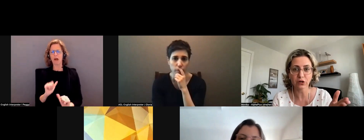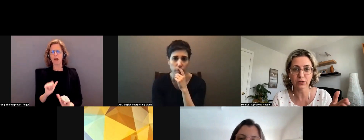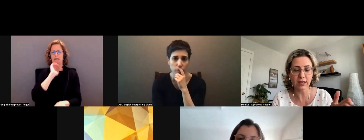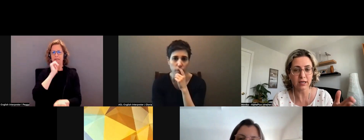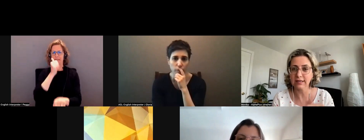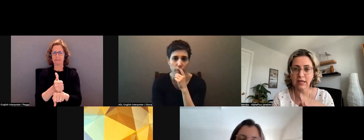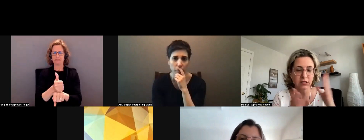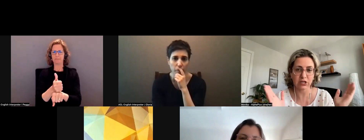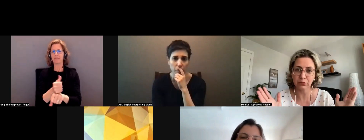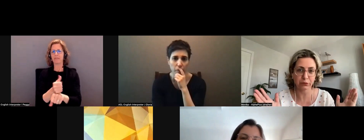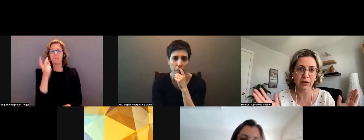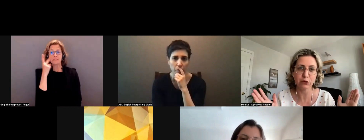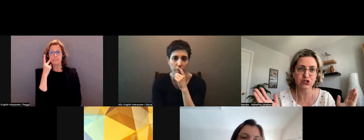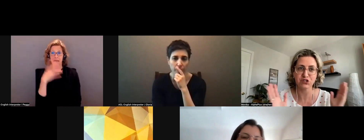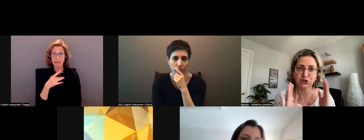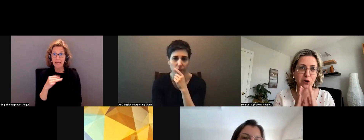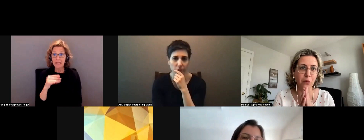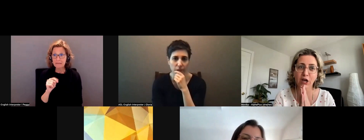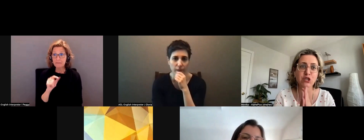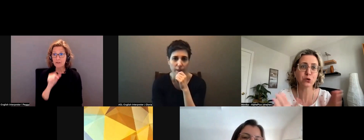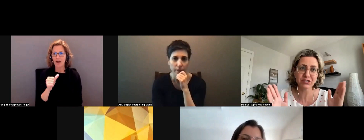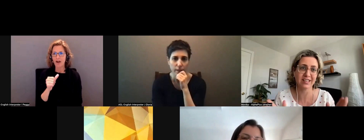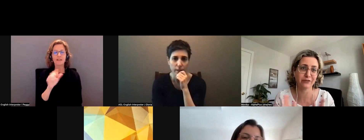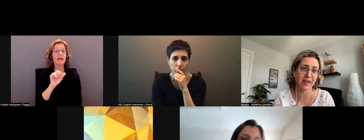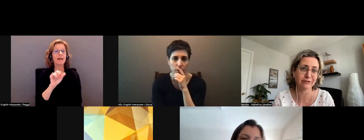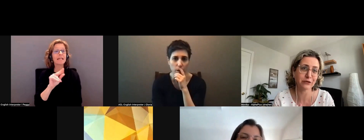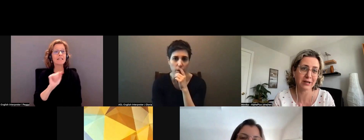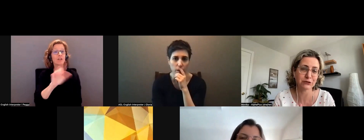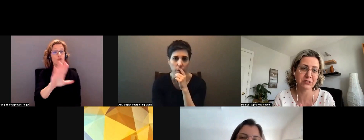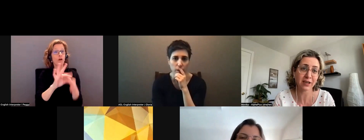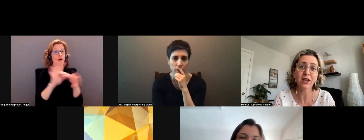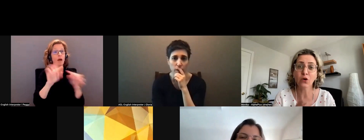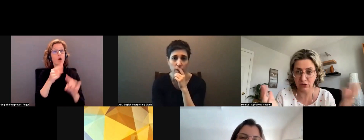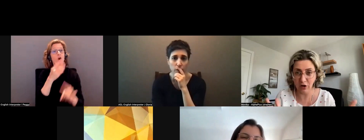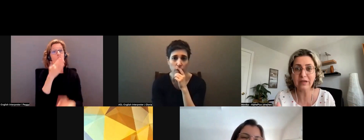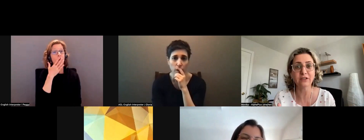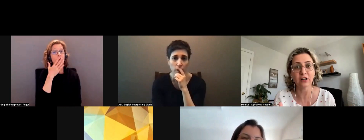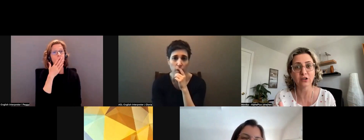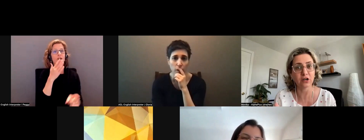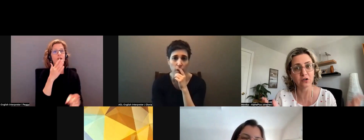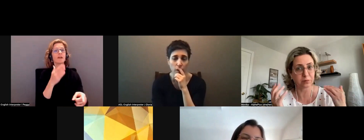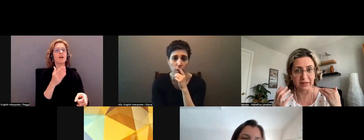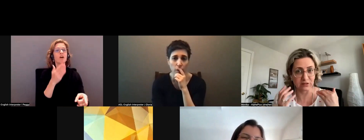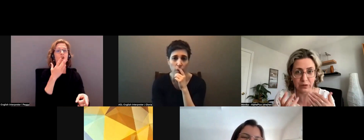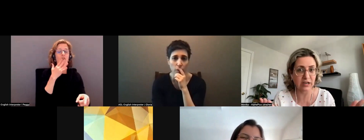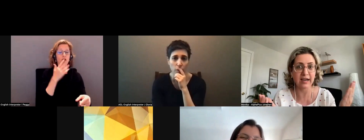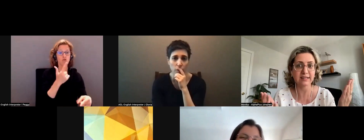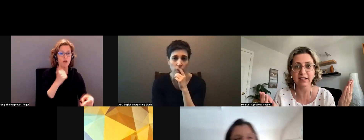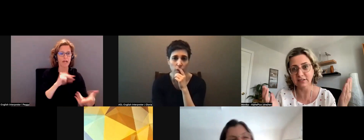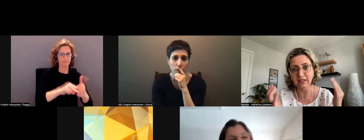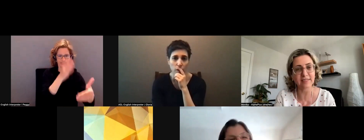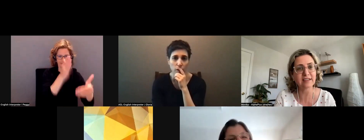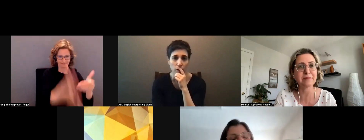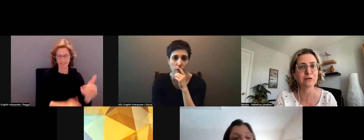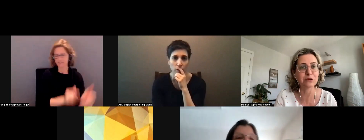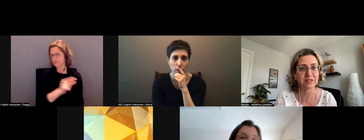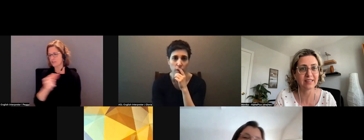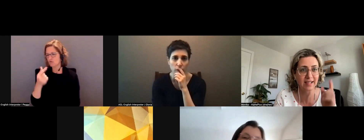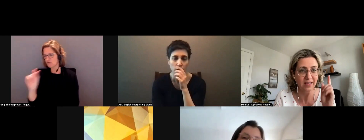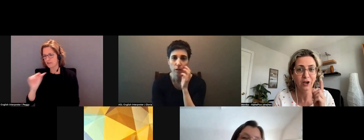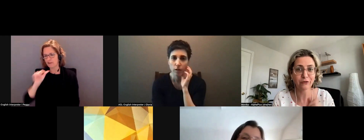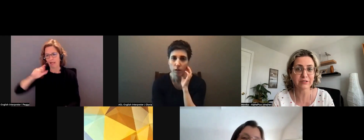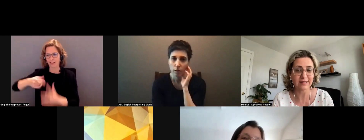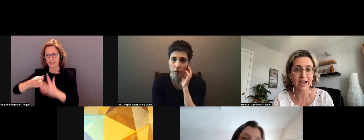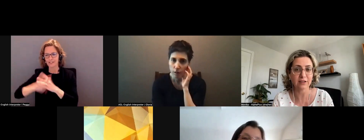color coding, I think that was just, a huge thing for everyone today. We know we can color code, but we kind of didn't think about using